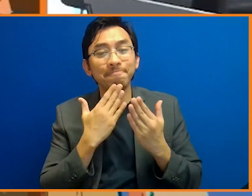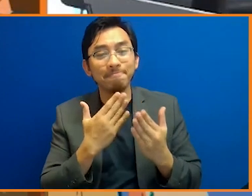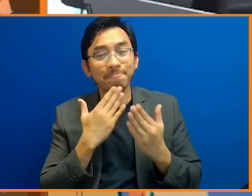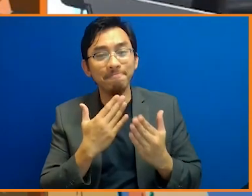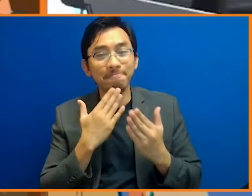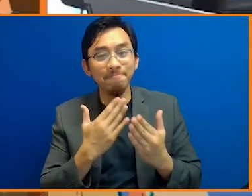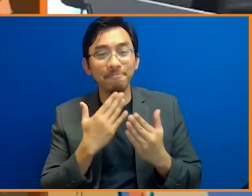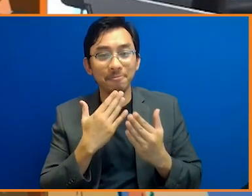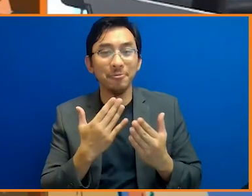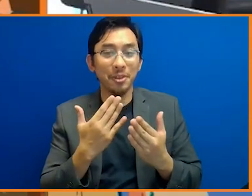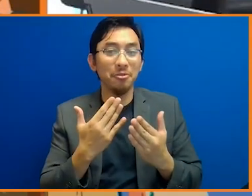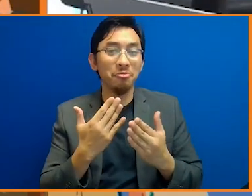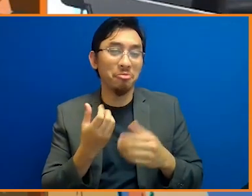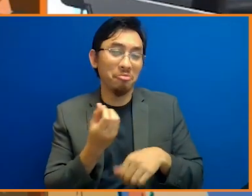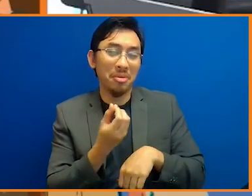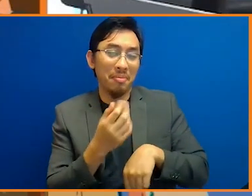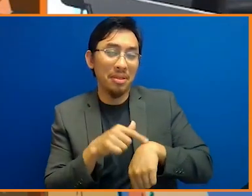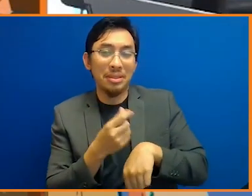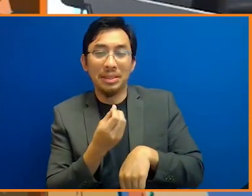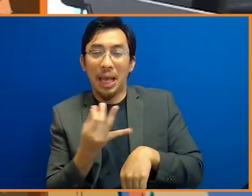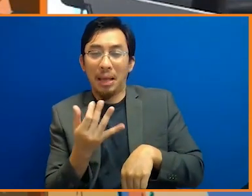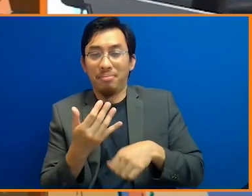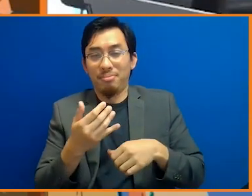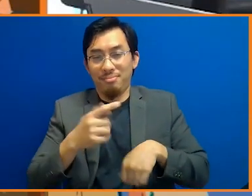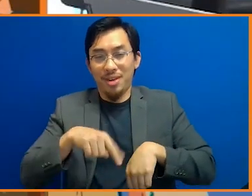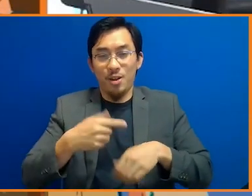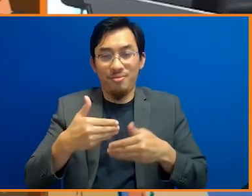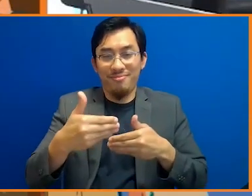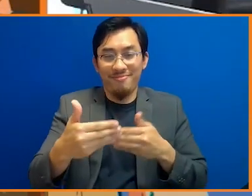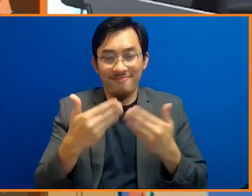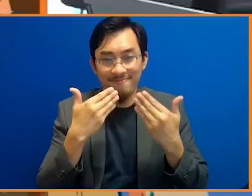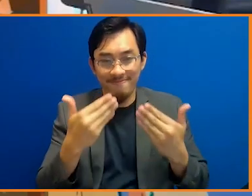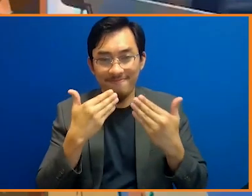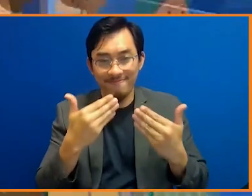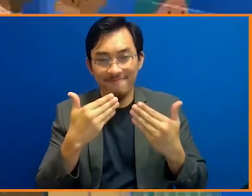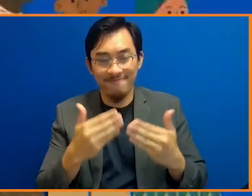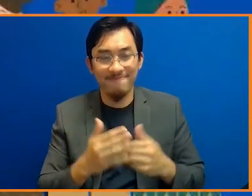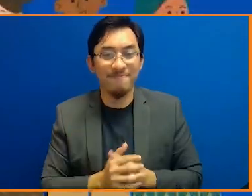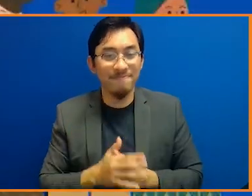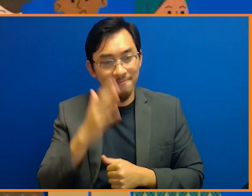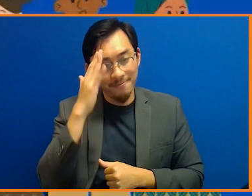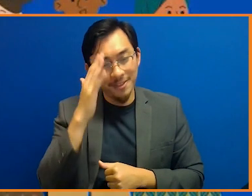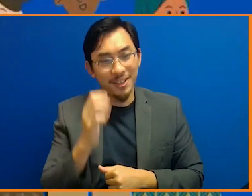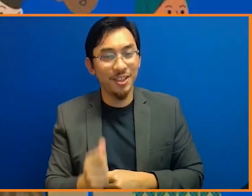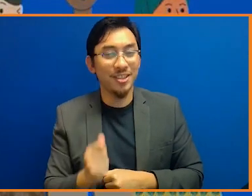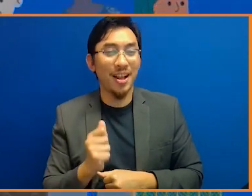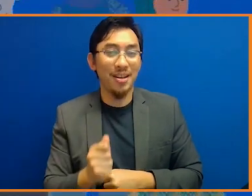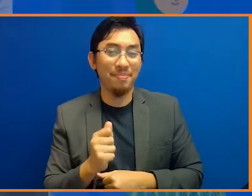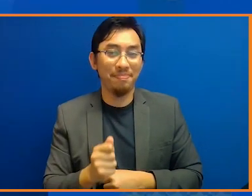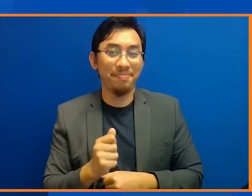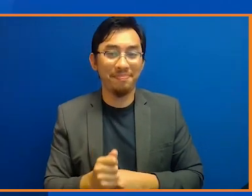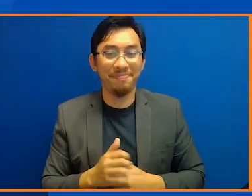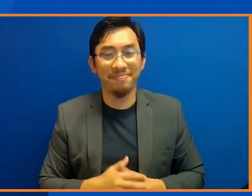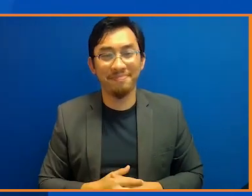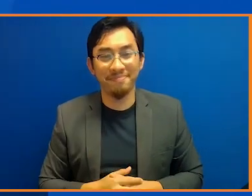time. Thank you very much. See you next couple hours. Assalamualaikum warahmatullahi